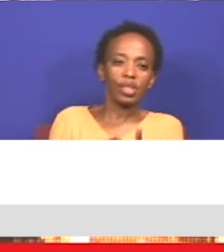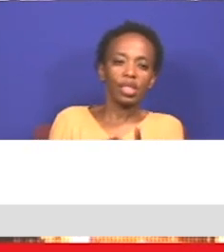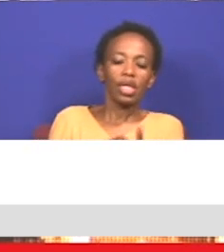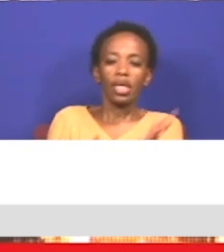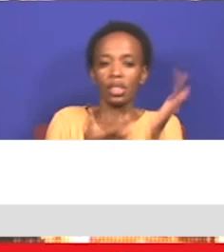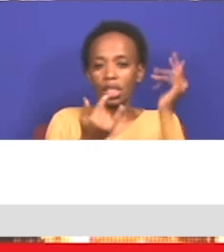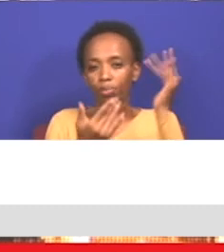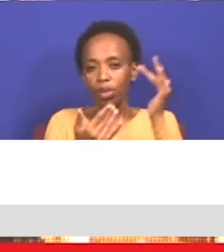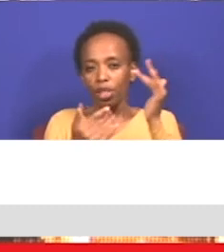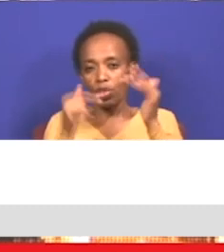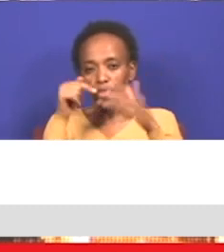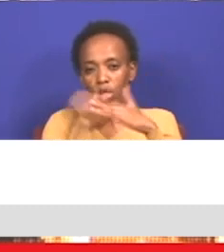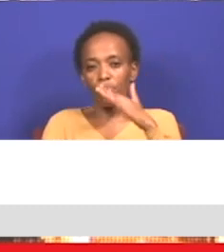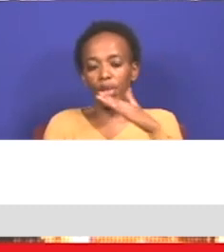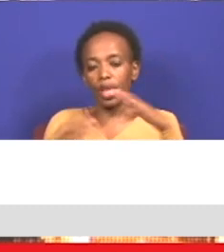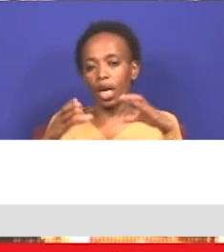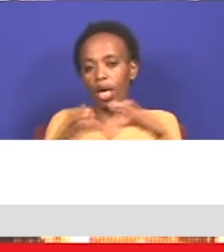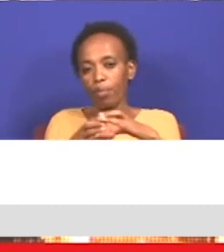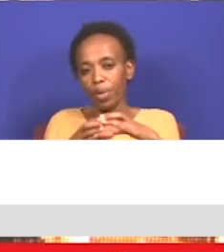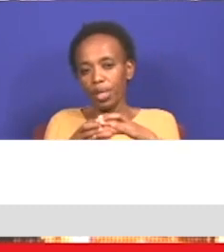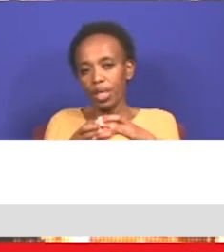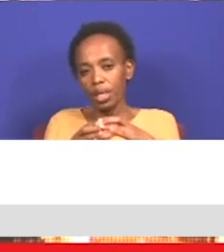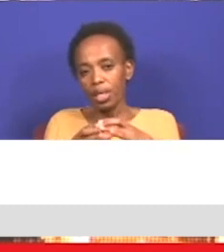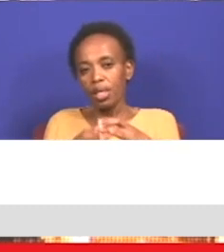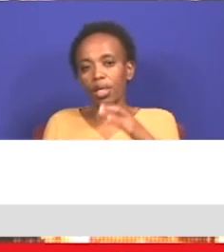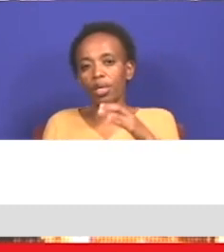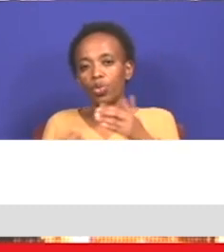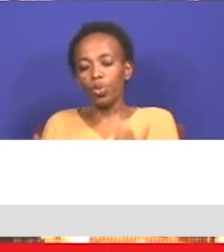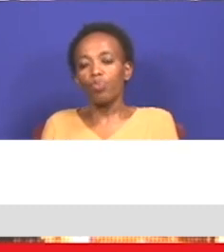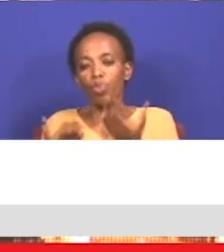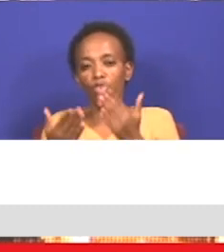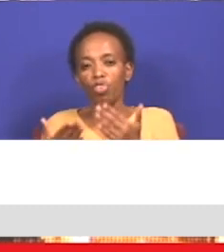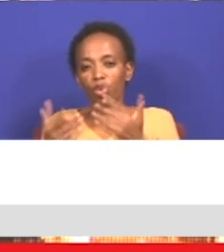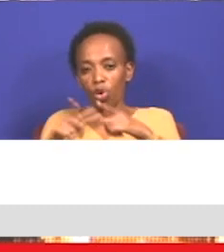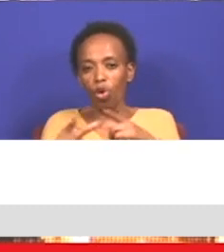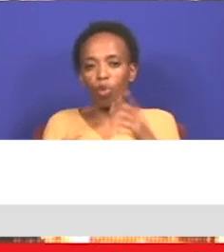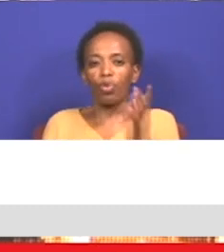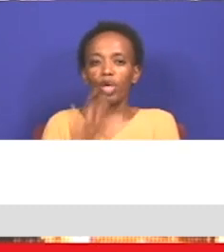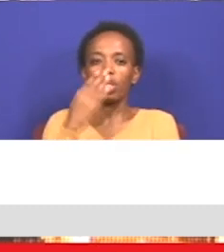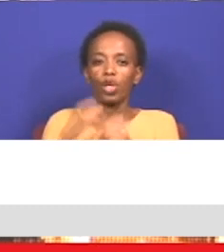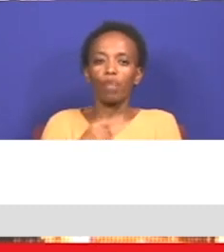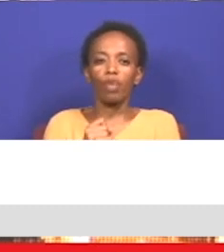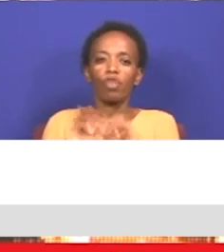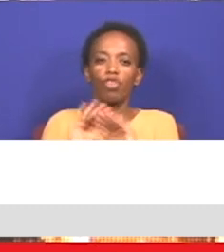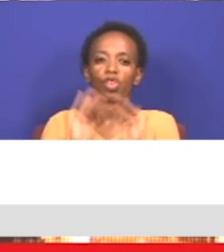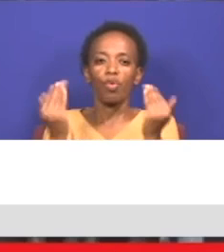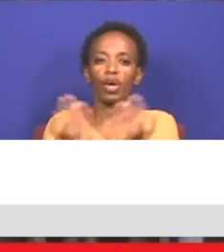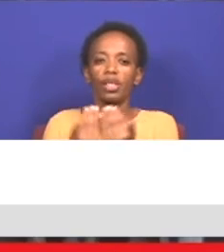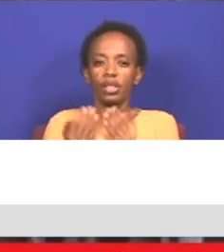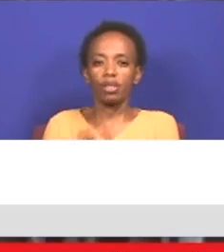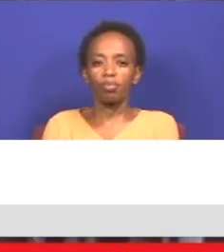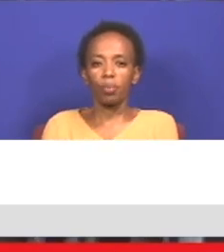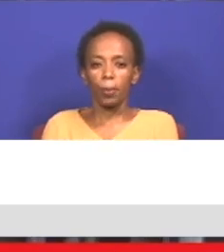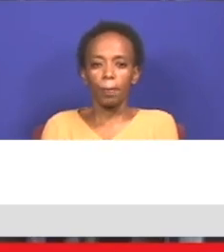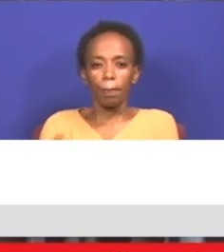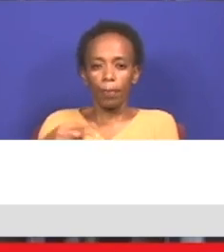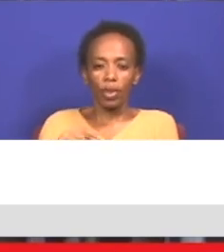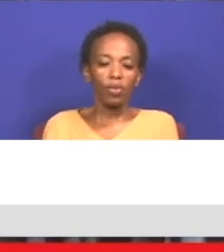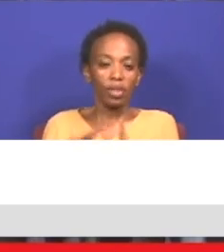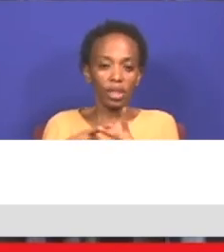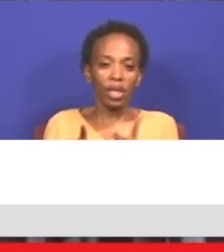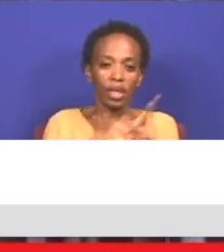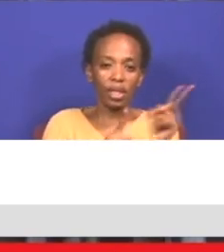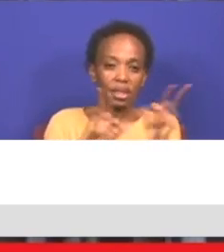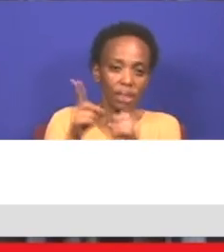farm's manufacturing, improve local production, and make it globally competitive. We will begin the